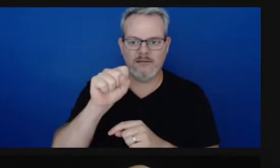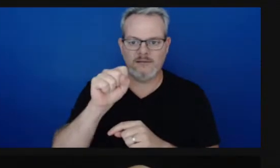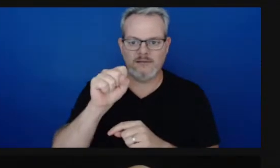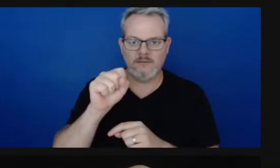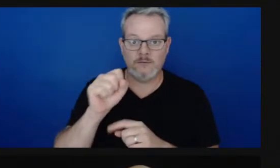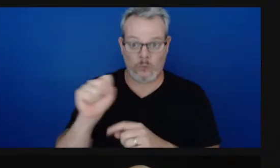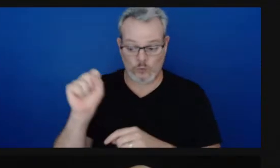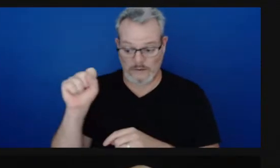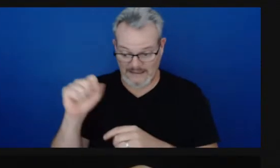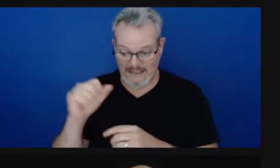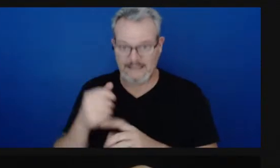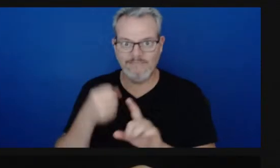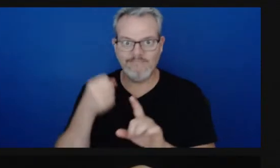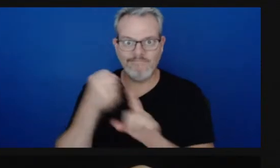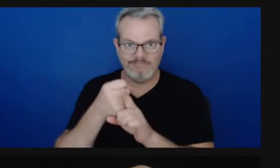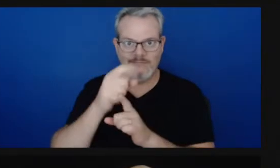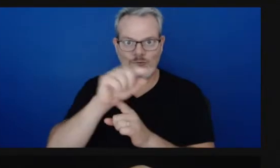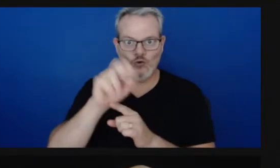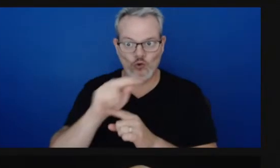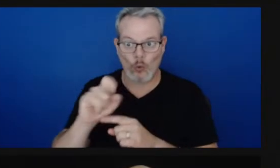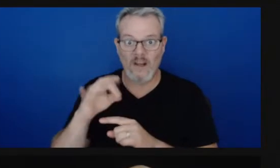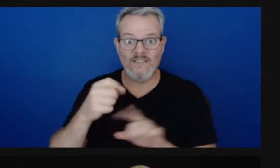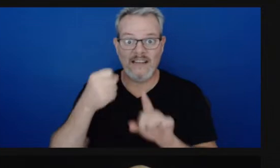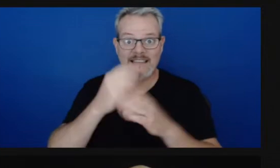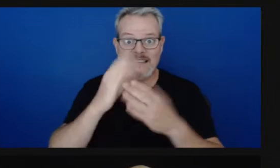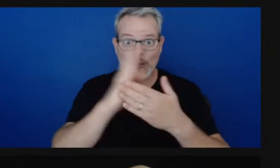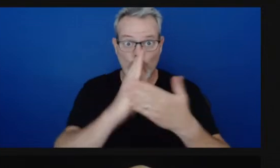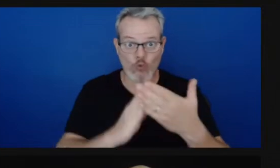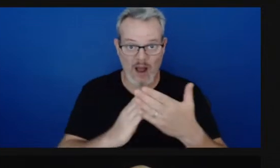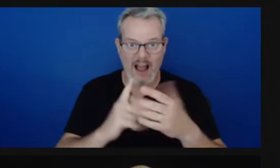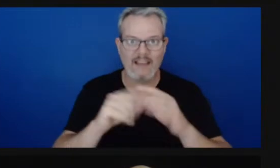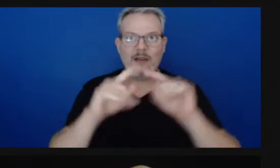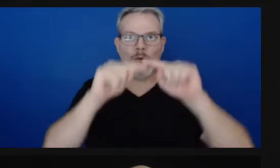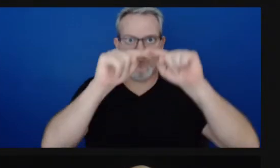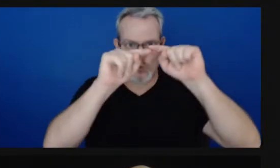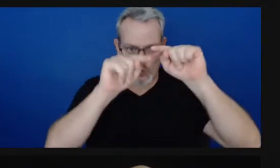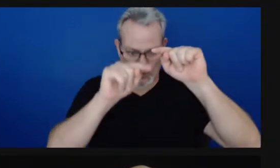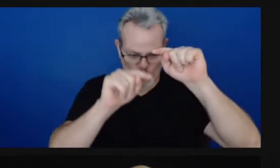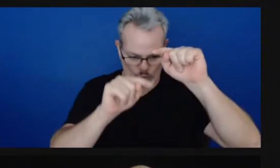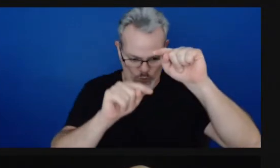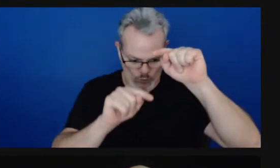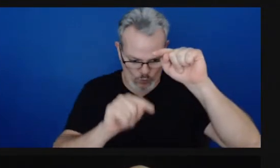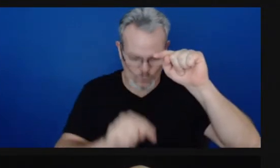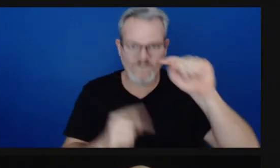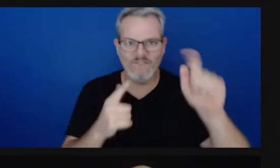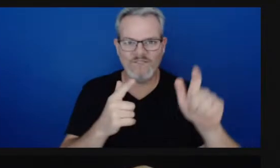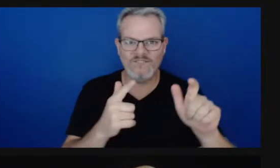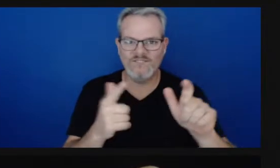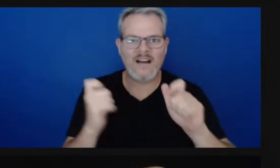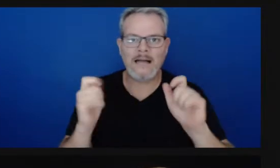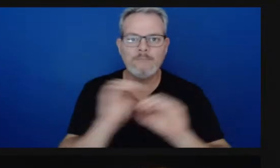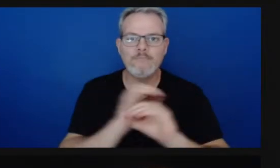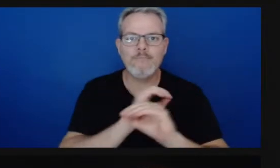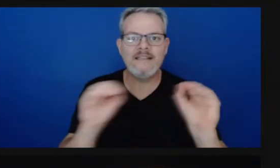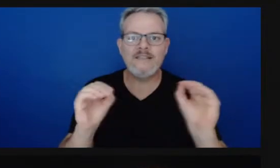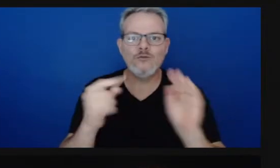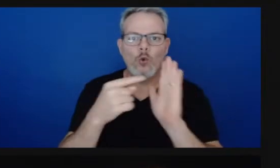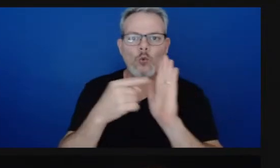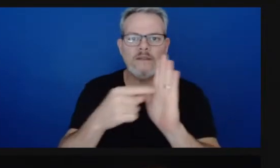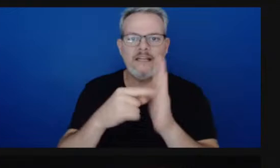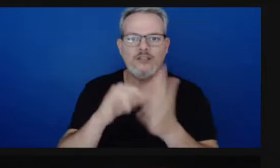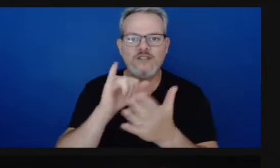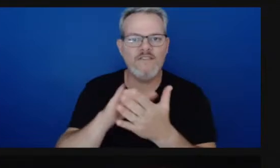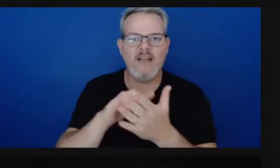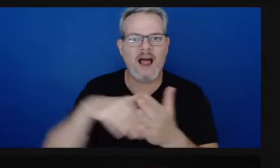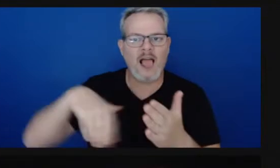getting in a zone. If it were to reach this crack, it could maybe work its way down there pretty quickly. But there's no indication of that yet. It's just more just a